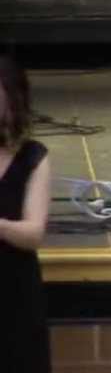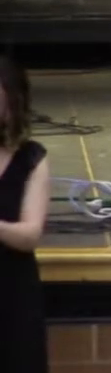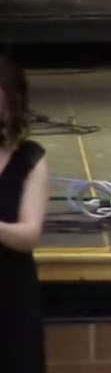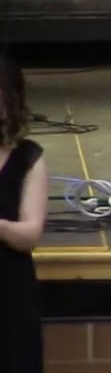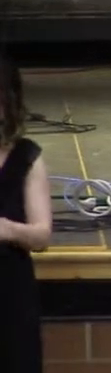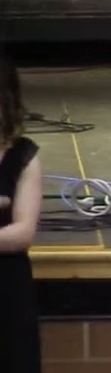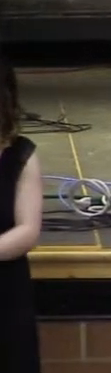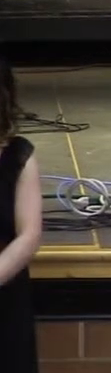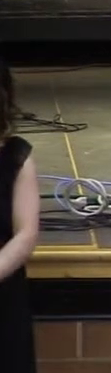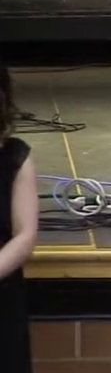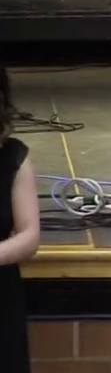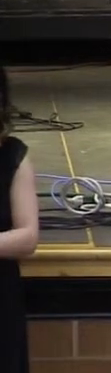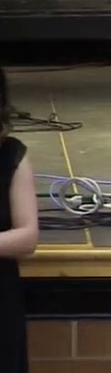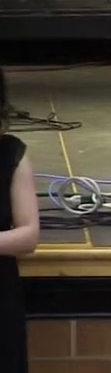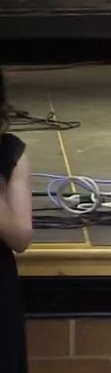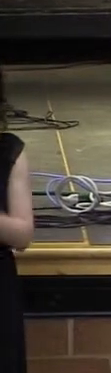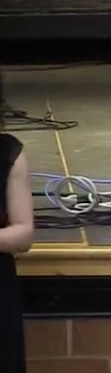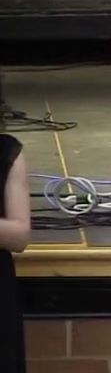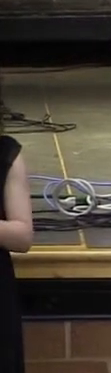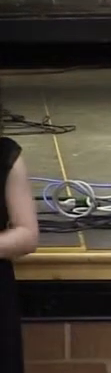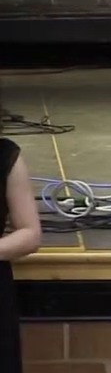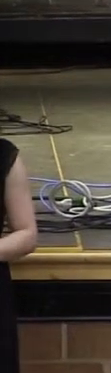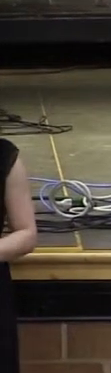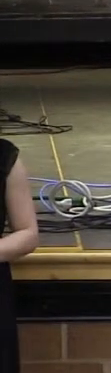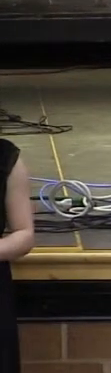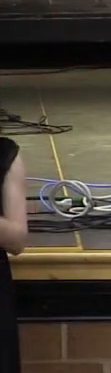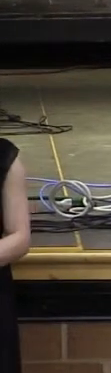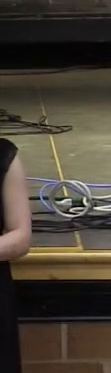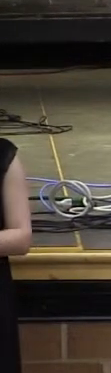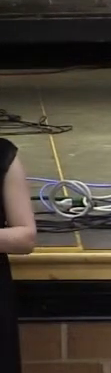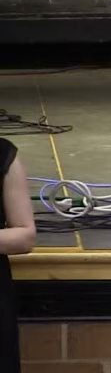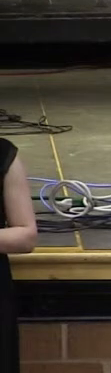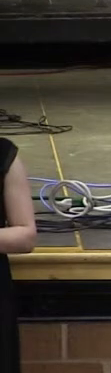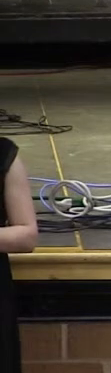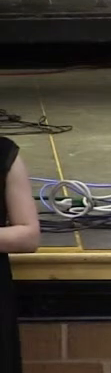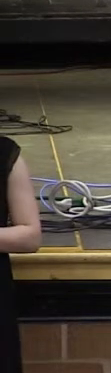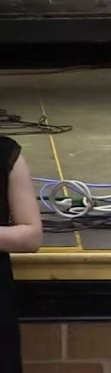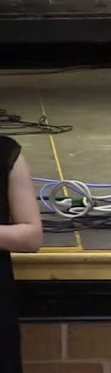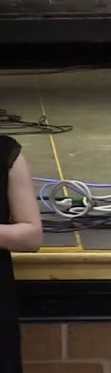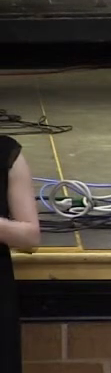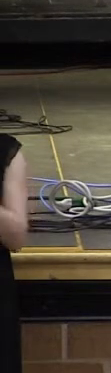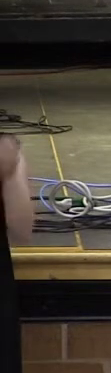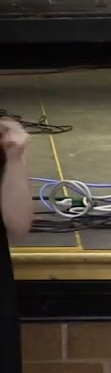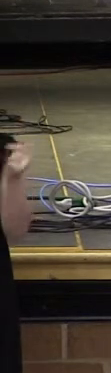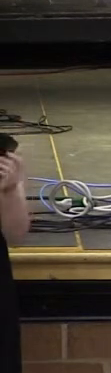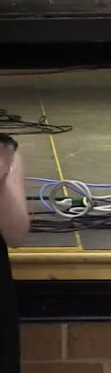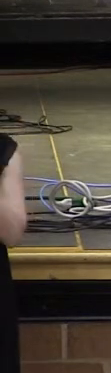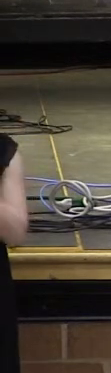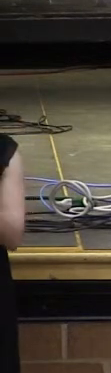like this is this is surreal this isn't normal this is out of the